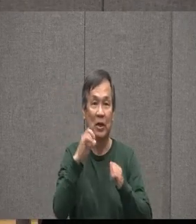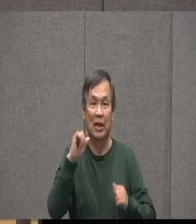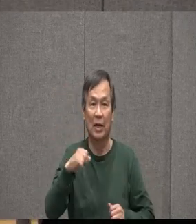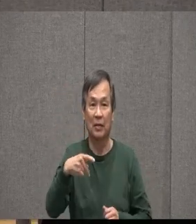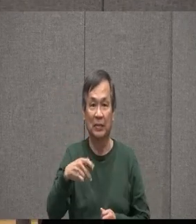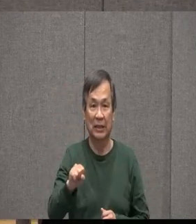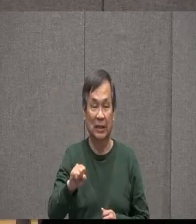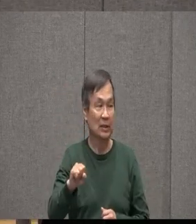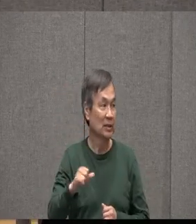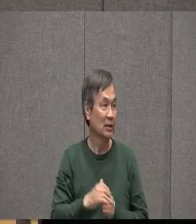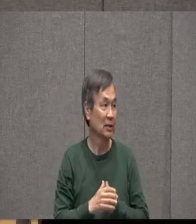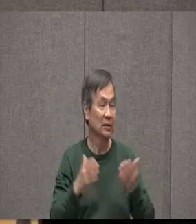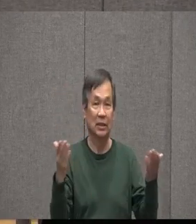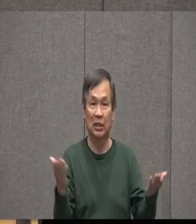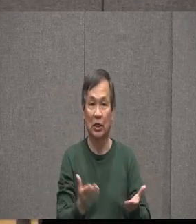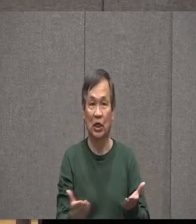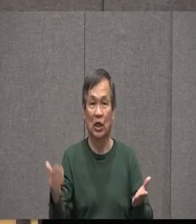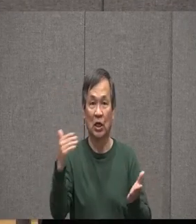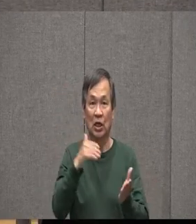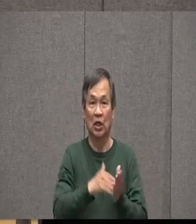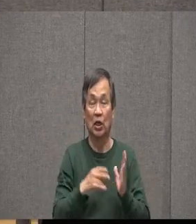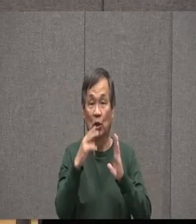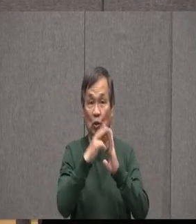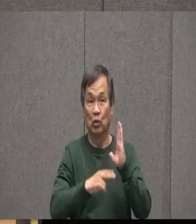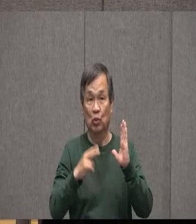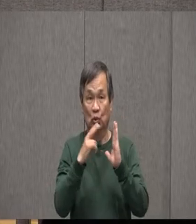here again to read a story with you.